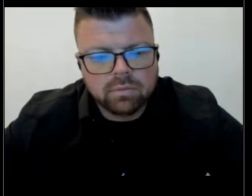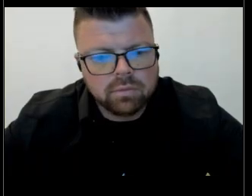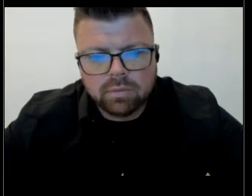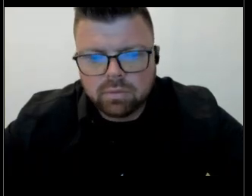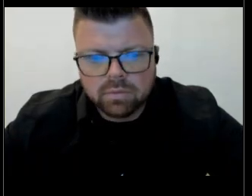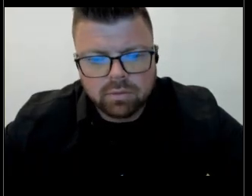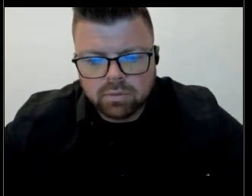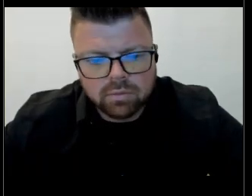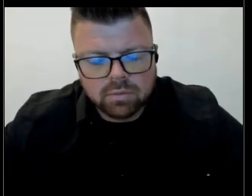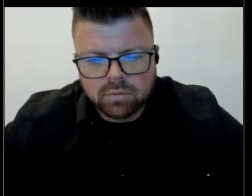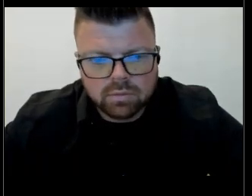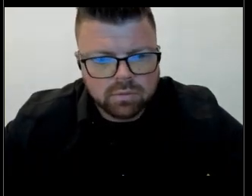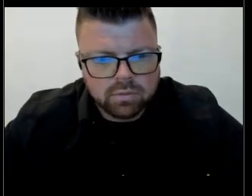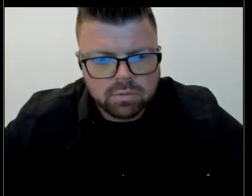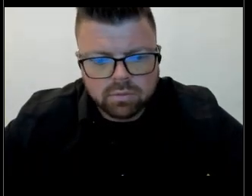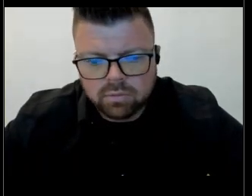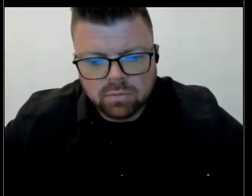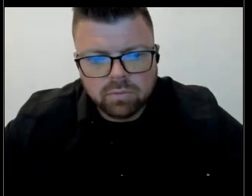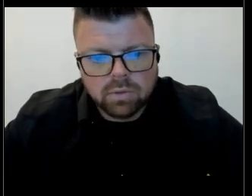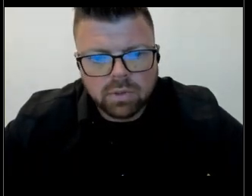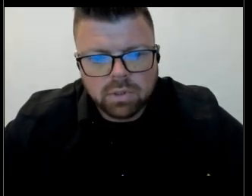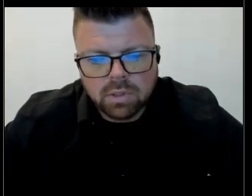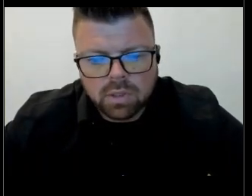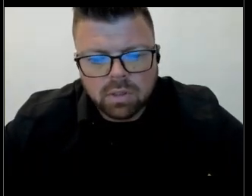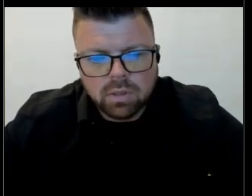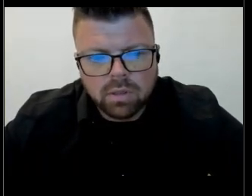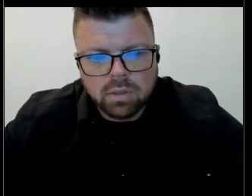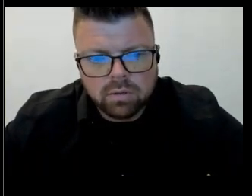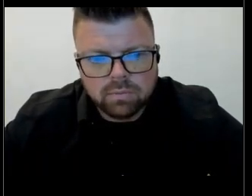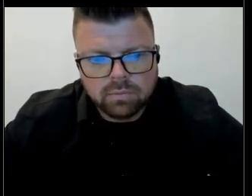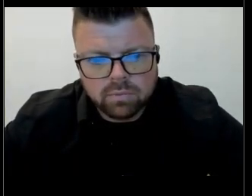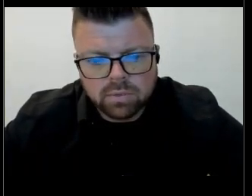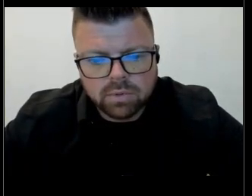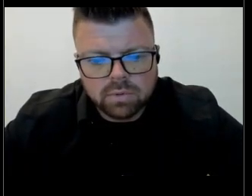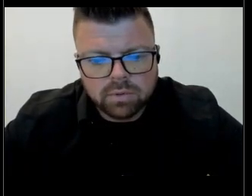The first option, ADA